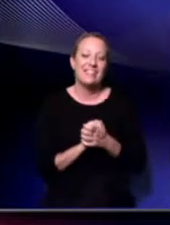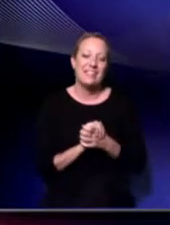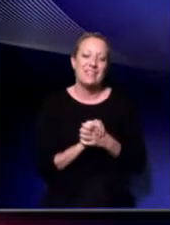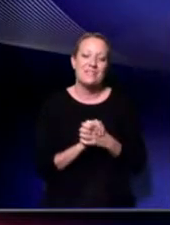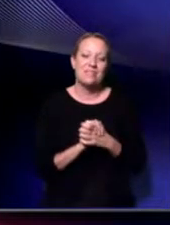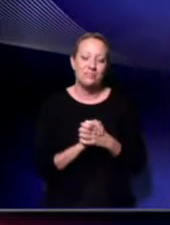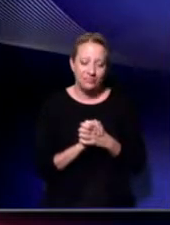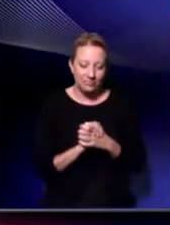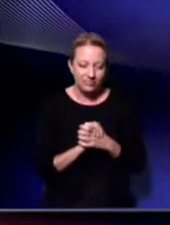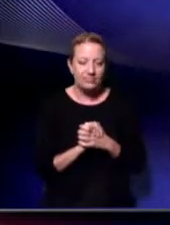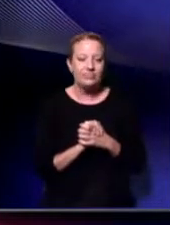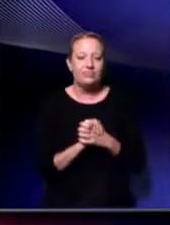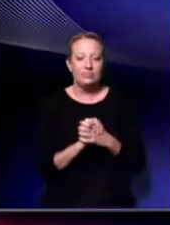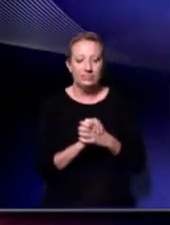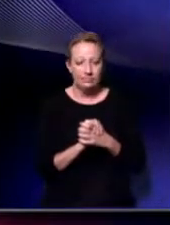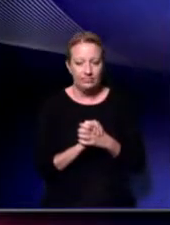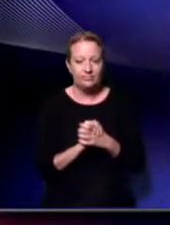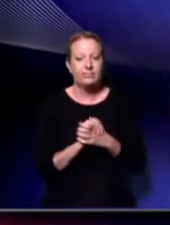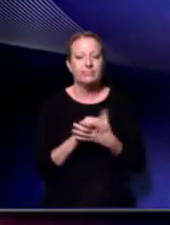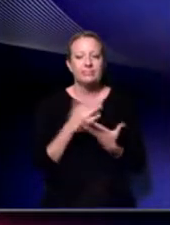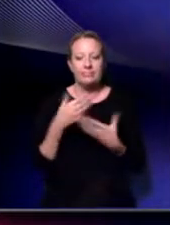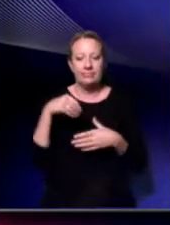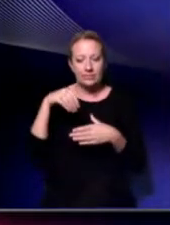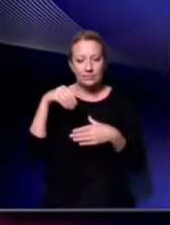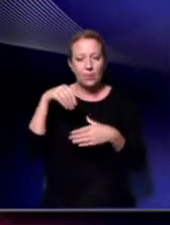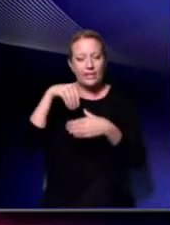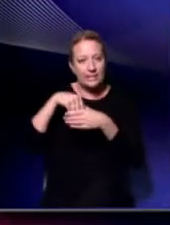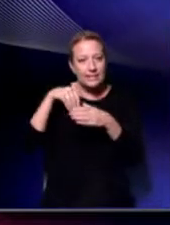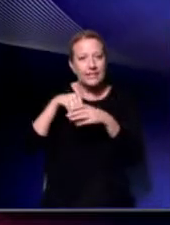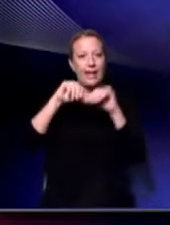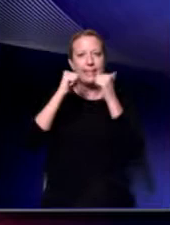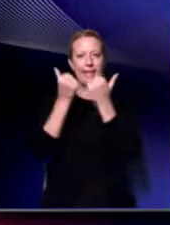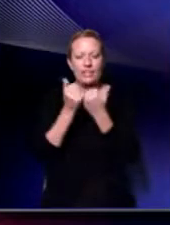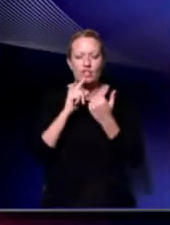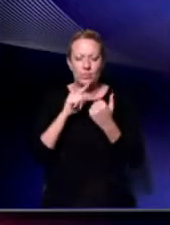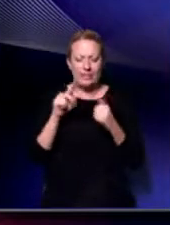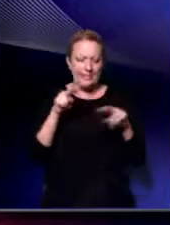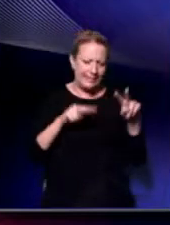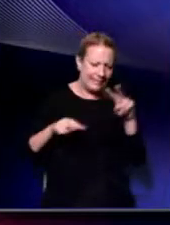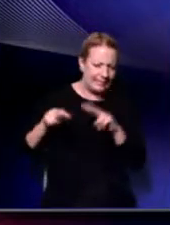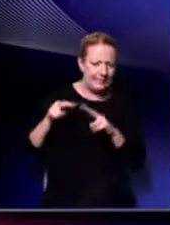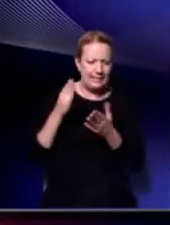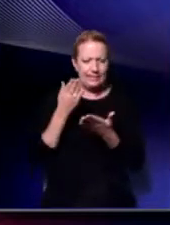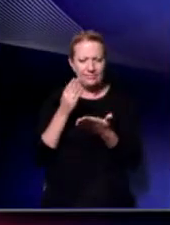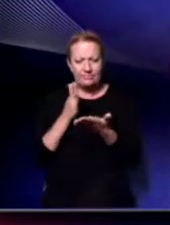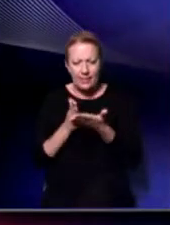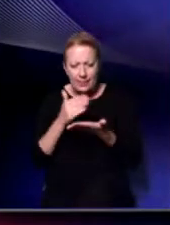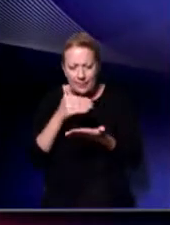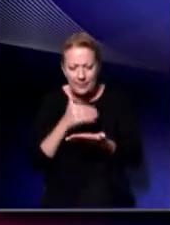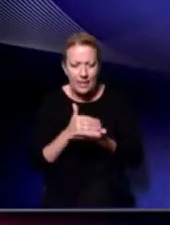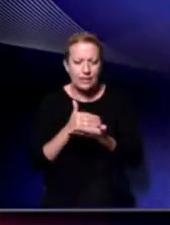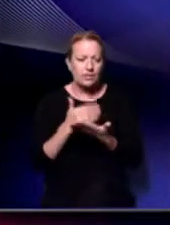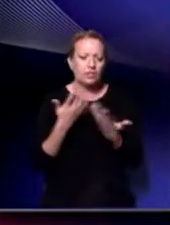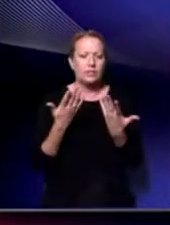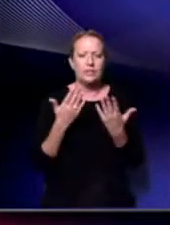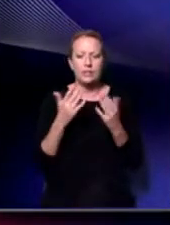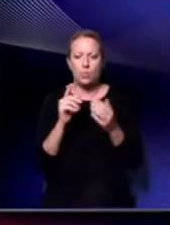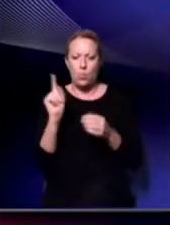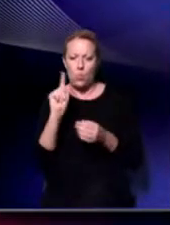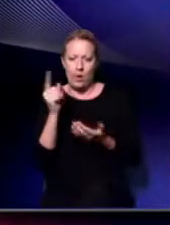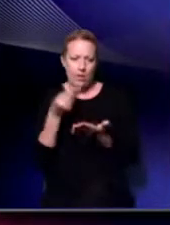are looking internally at budget, at how we decide on